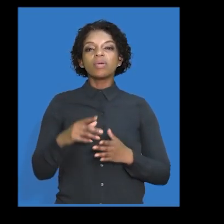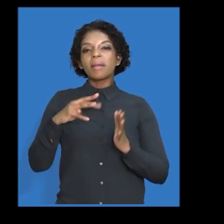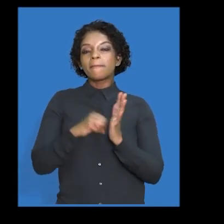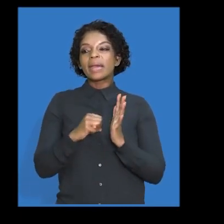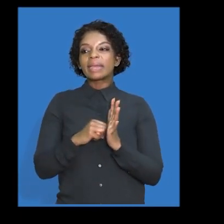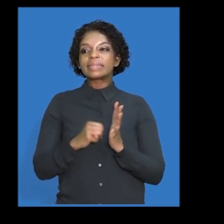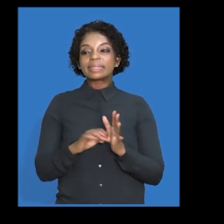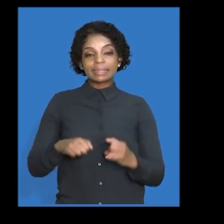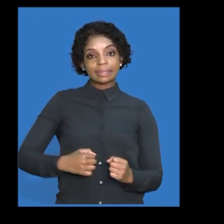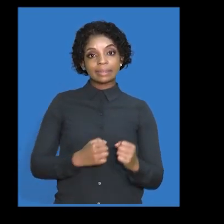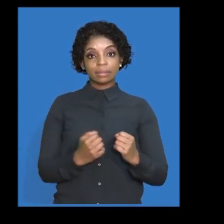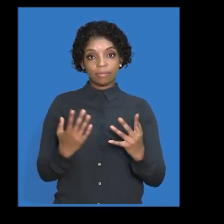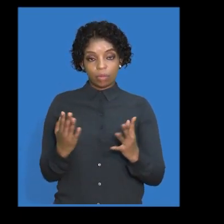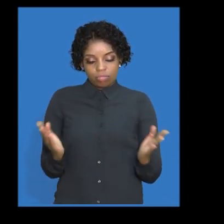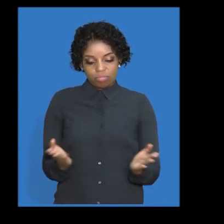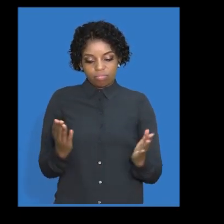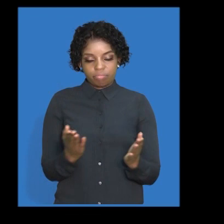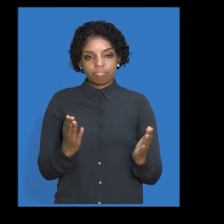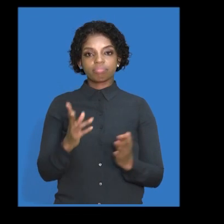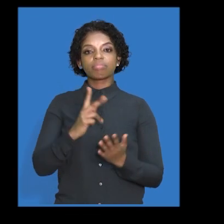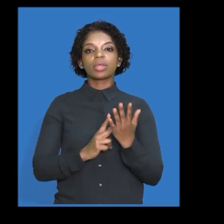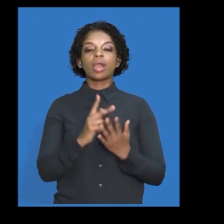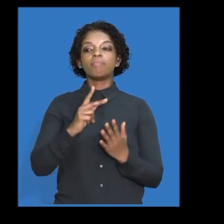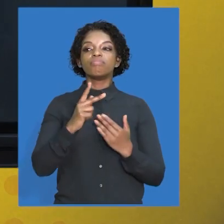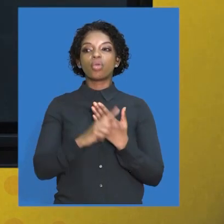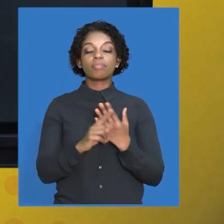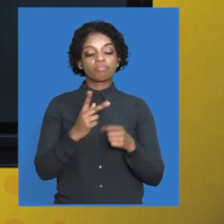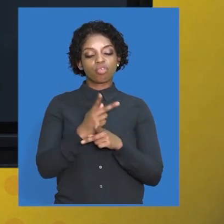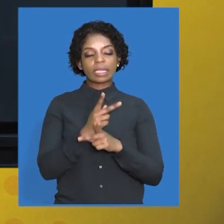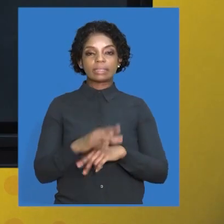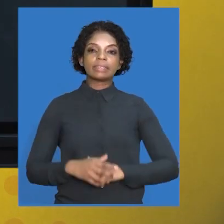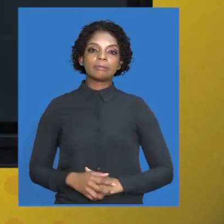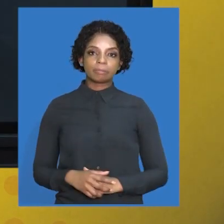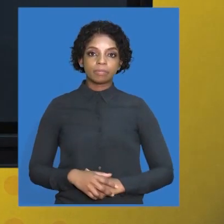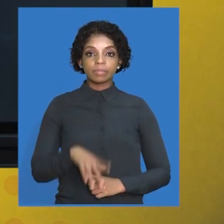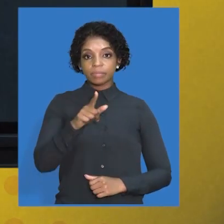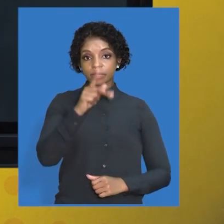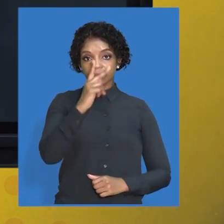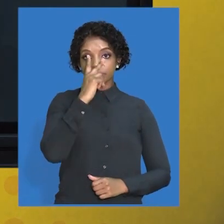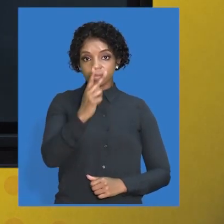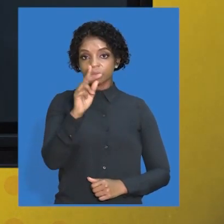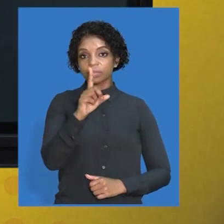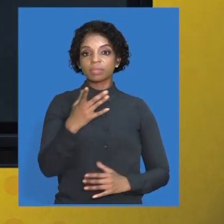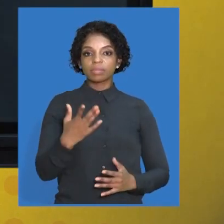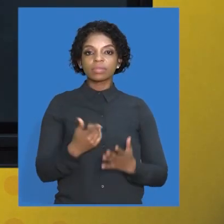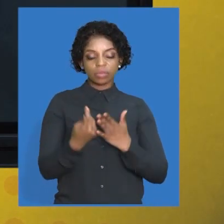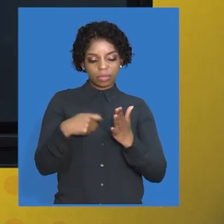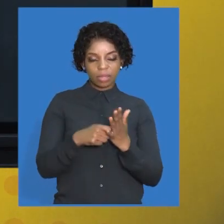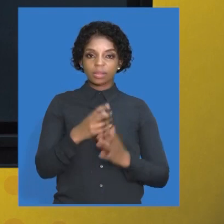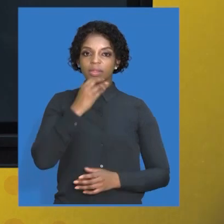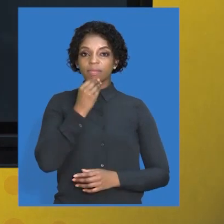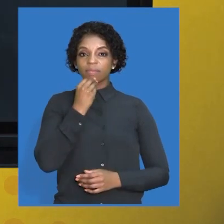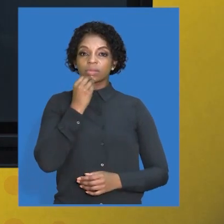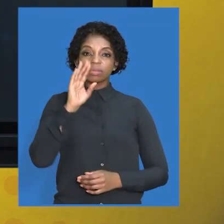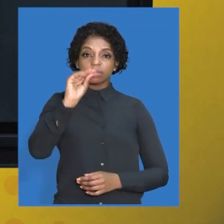promote their products. So you'll see that there's some fast food chains that when you buy food from them, they ask